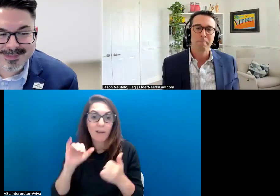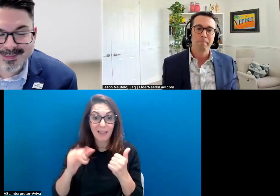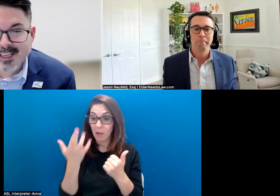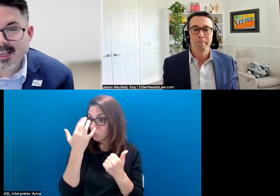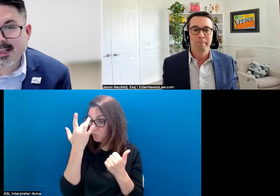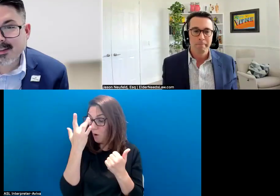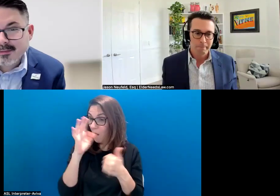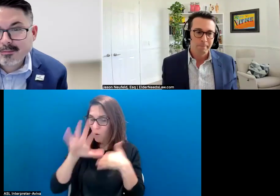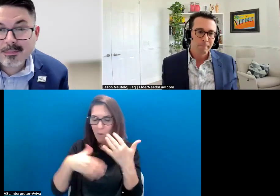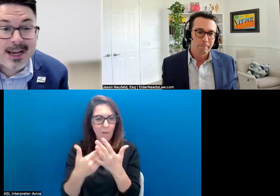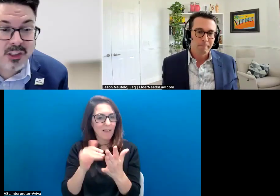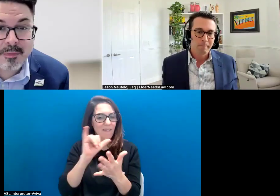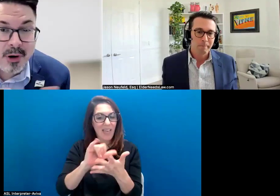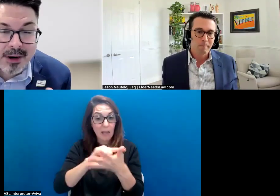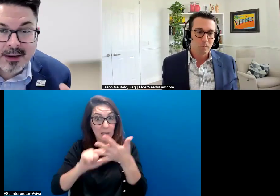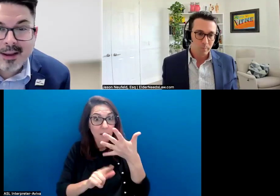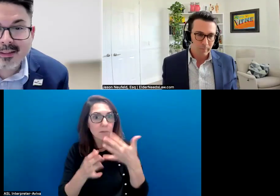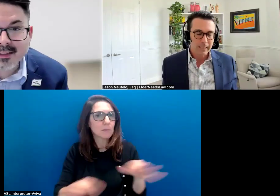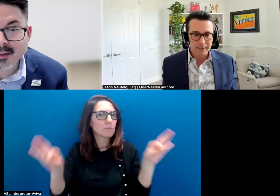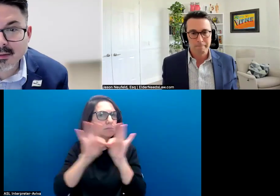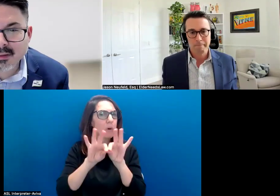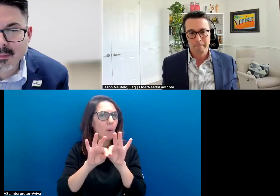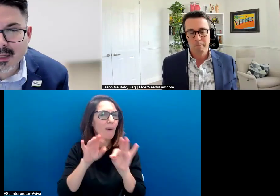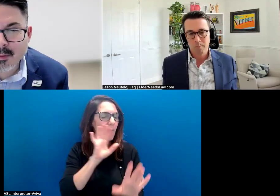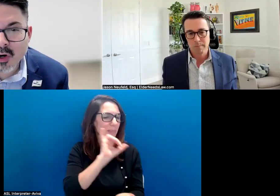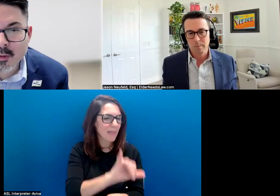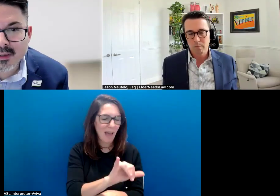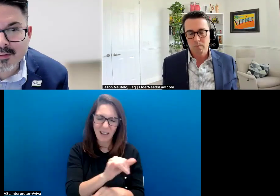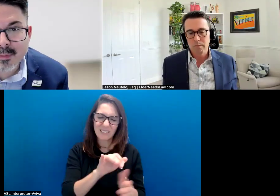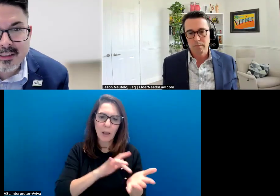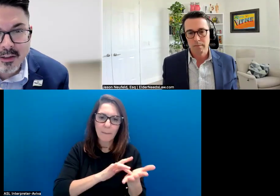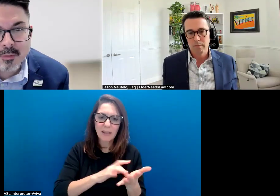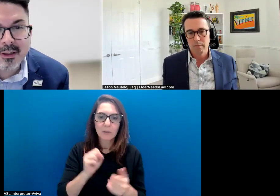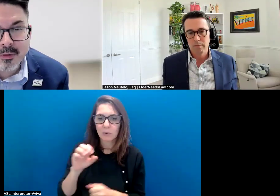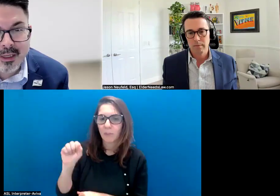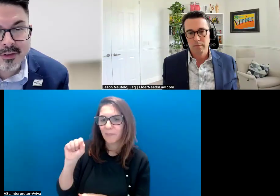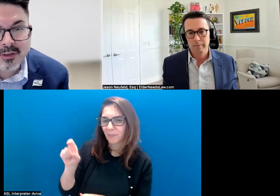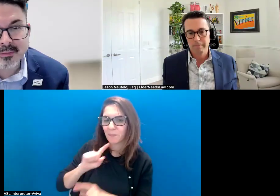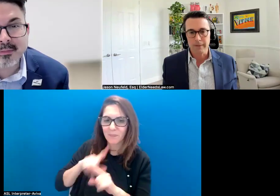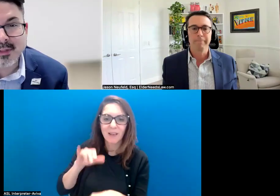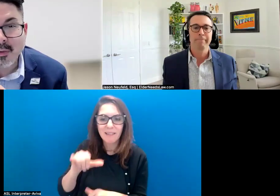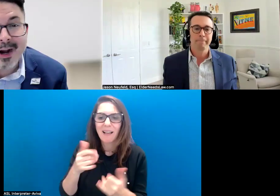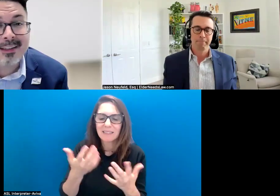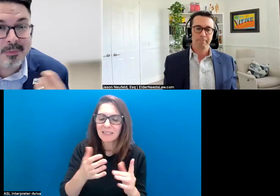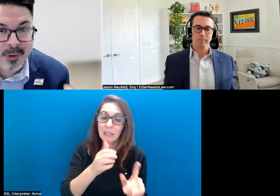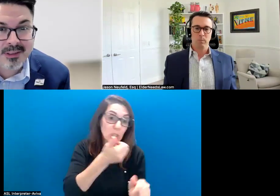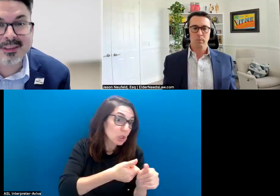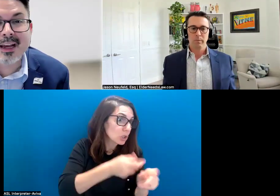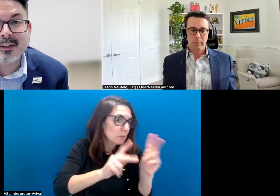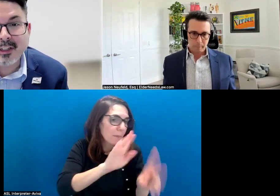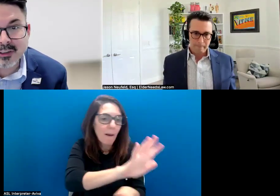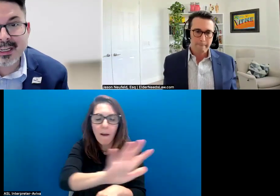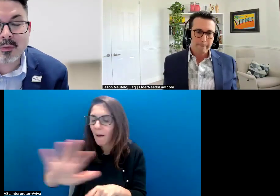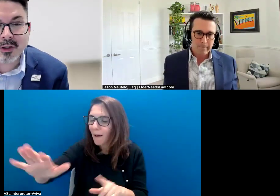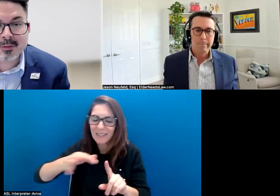case. That's a good point, right? And I think that's something to hammer home, is everybody's a little bit unique. So it's, why it's important to sit